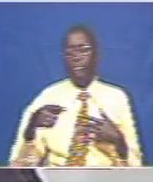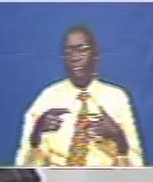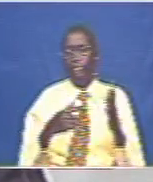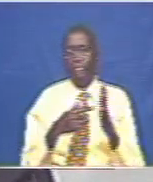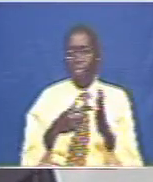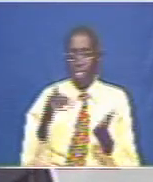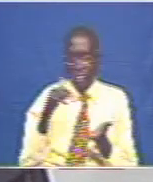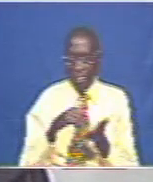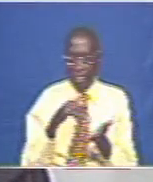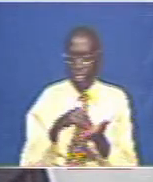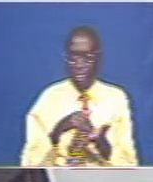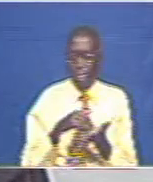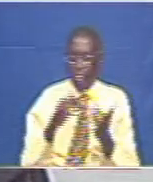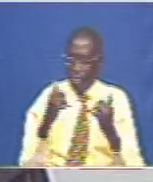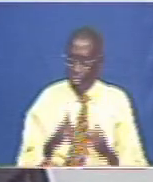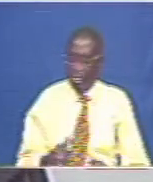again,